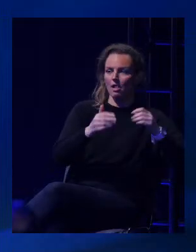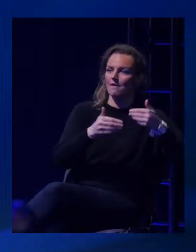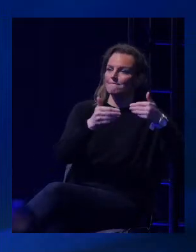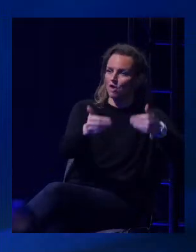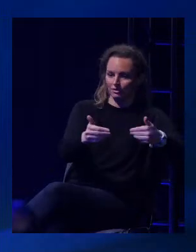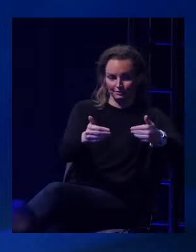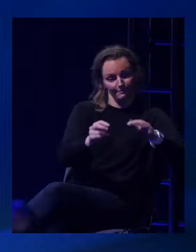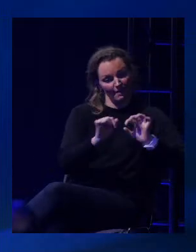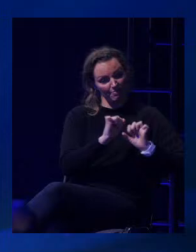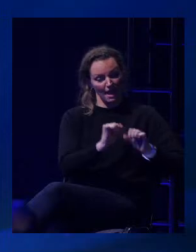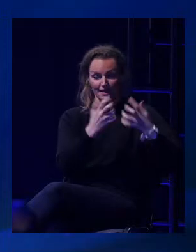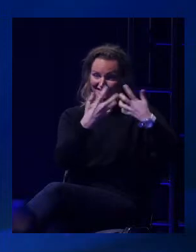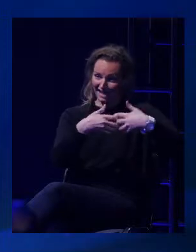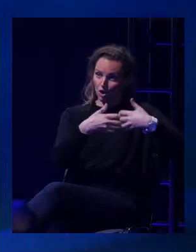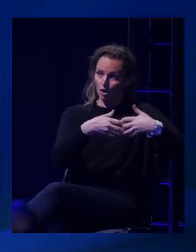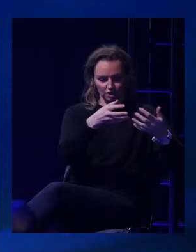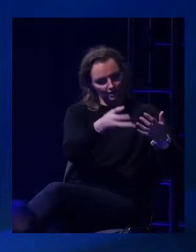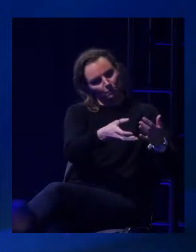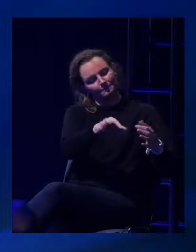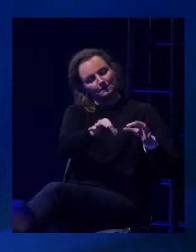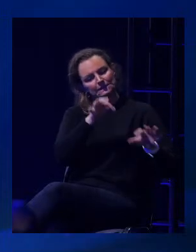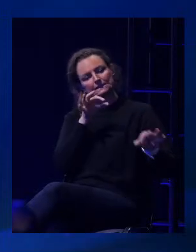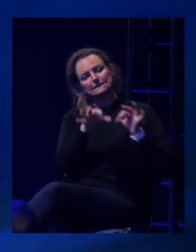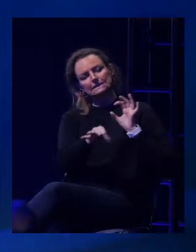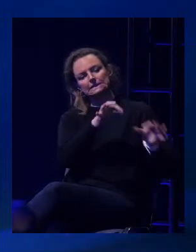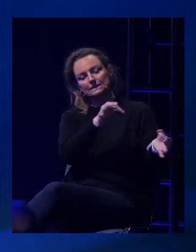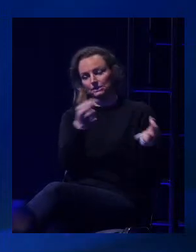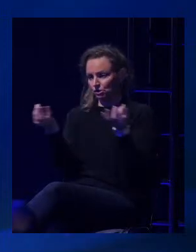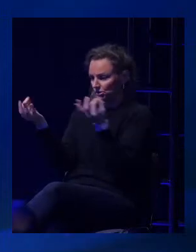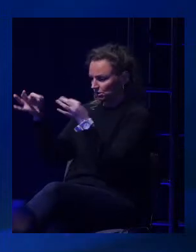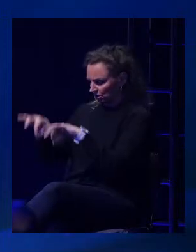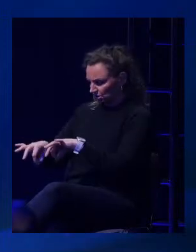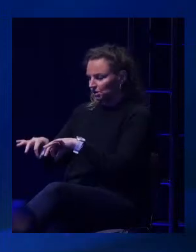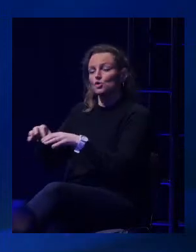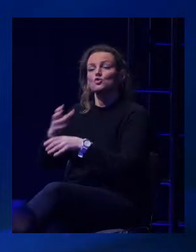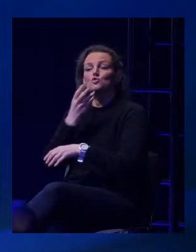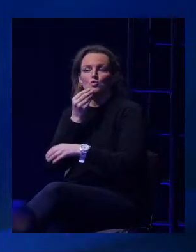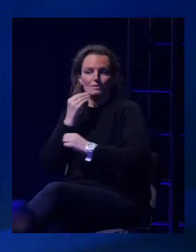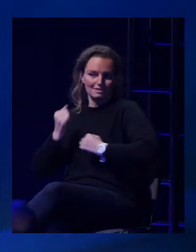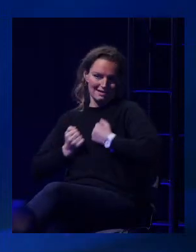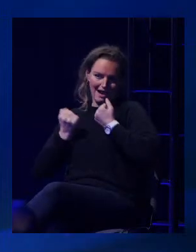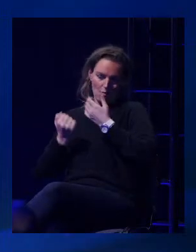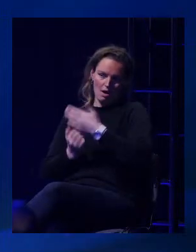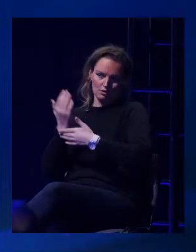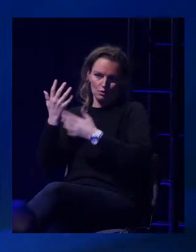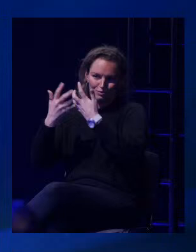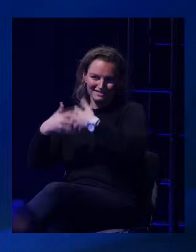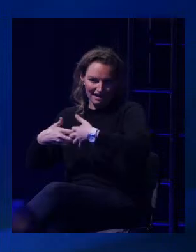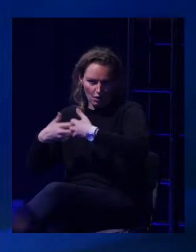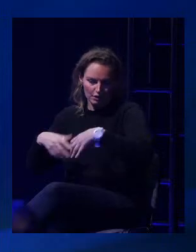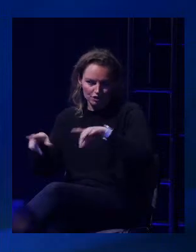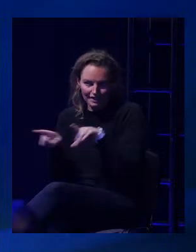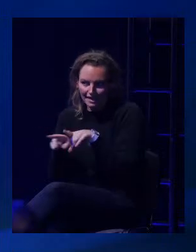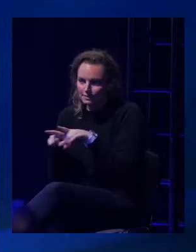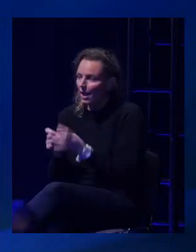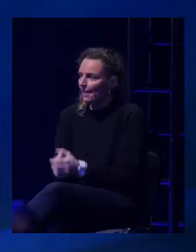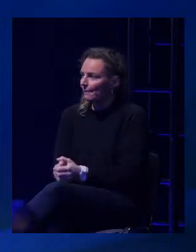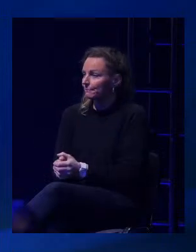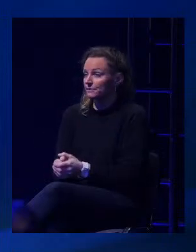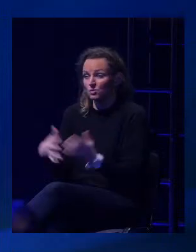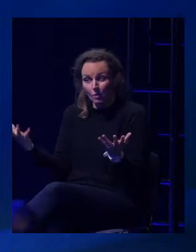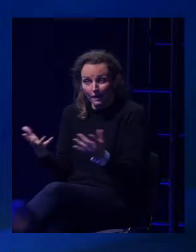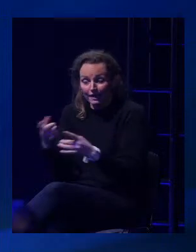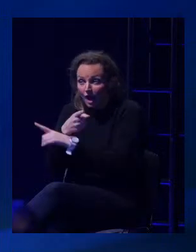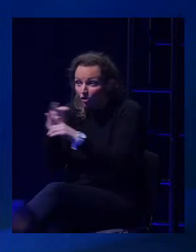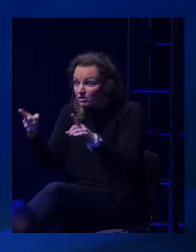of our devices as well. And what I would urge anyone who's interested in any of this technology to do is to come and talk to us